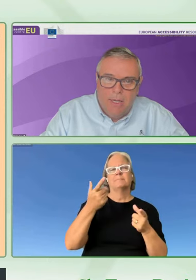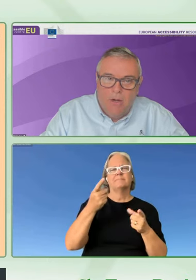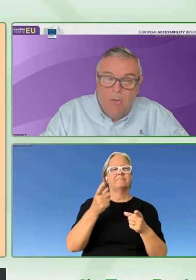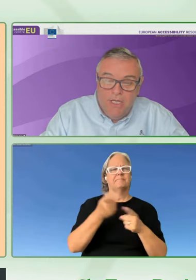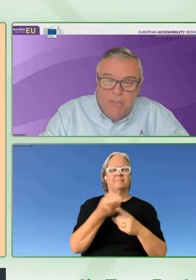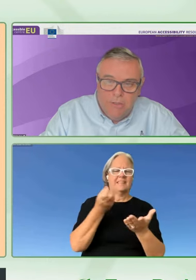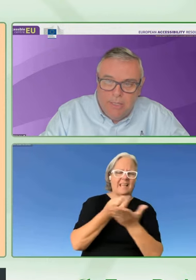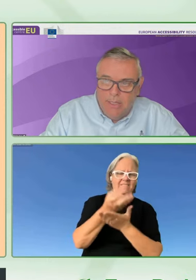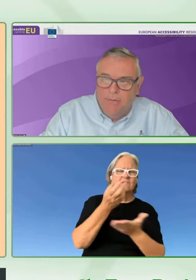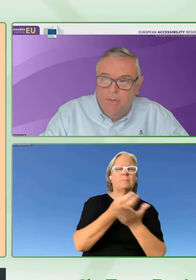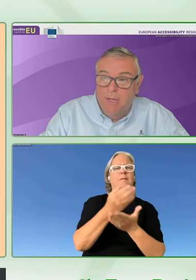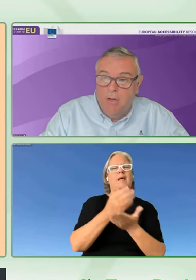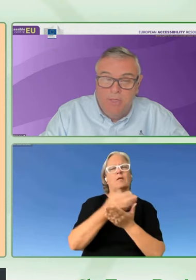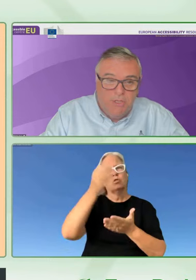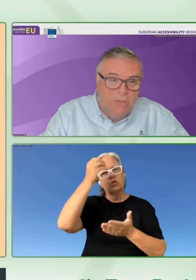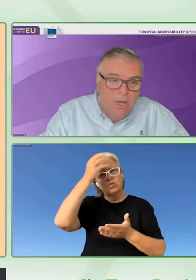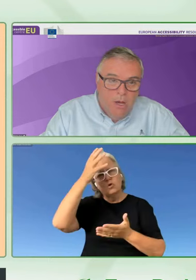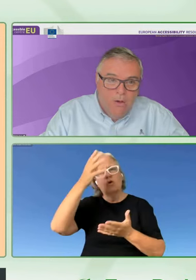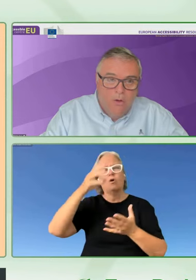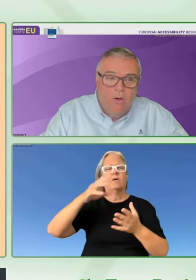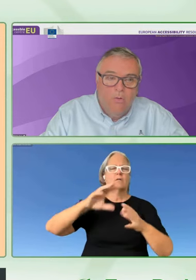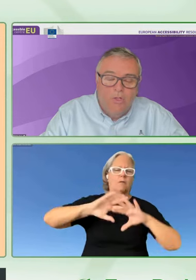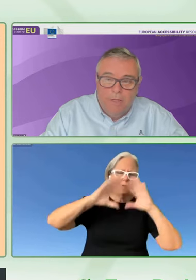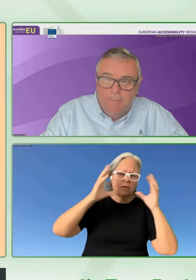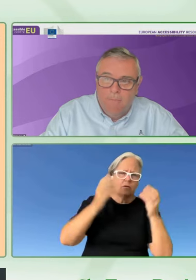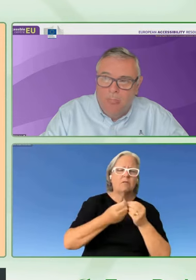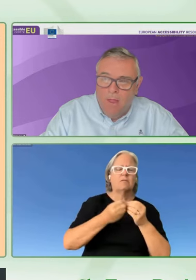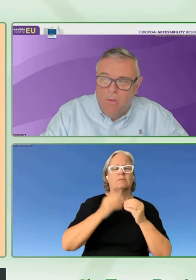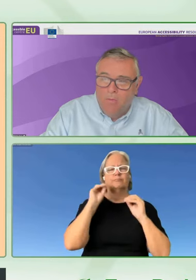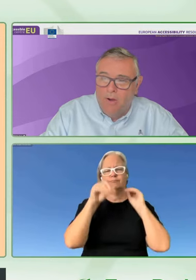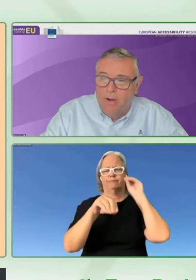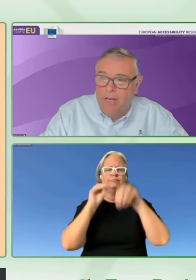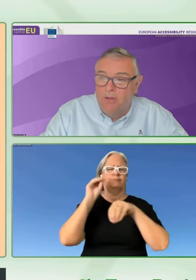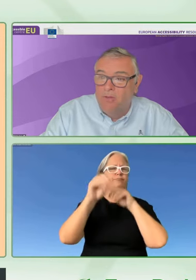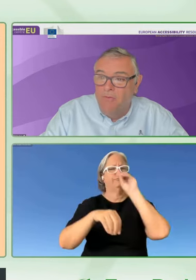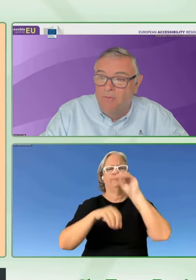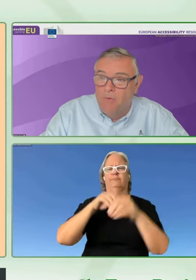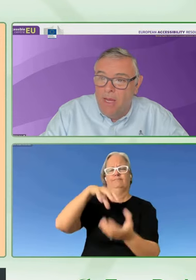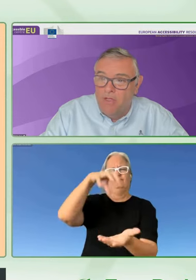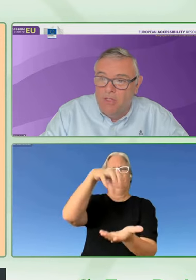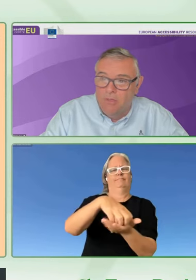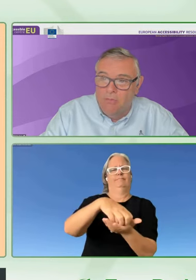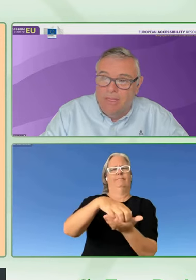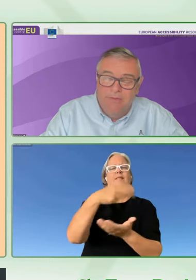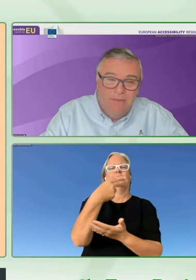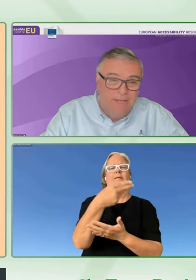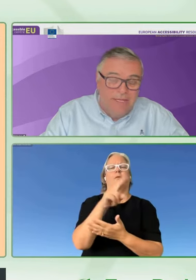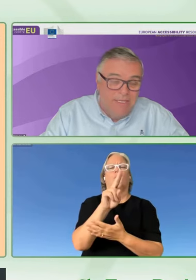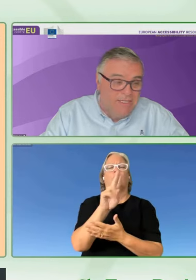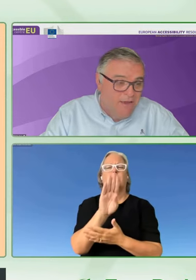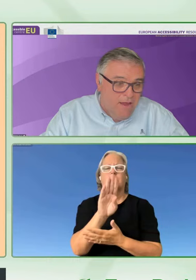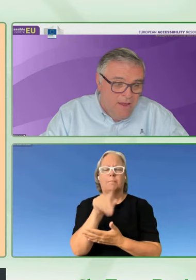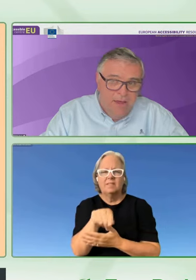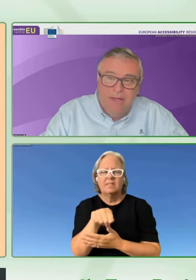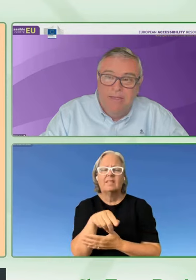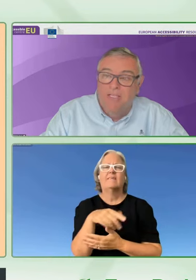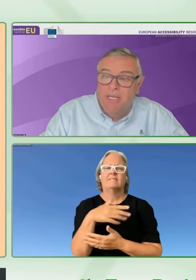European Commission, and the European Commission knows there are a lot of information, but